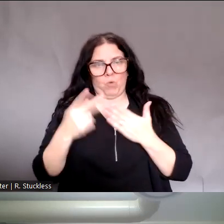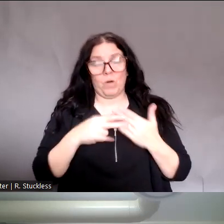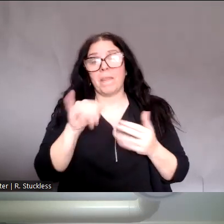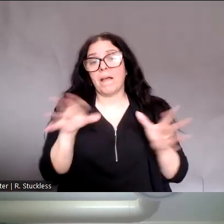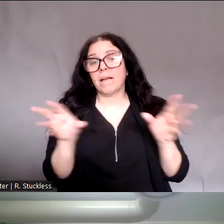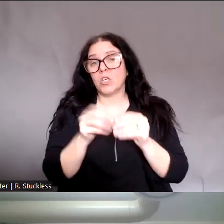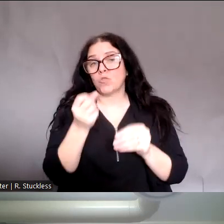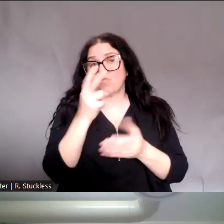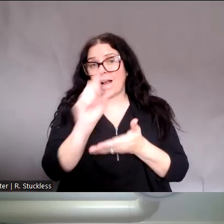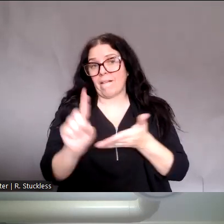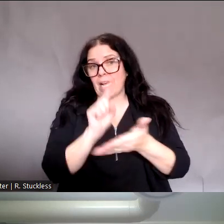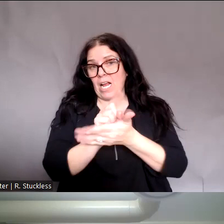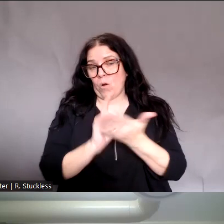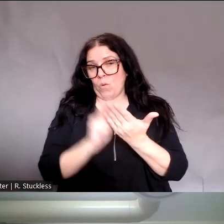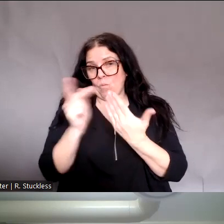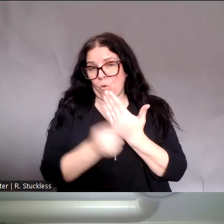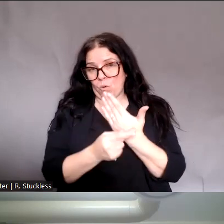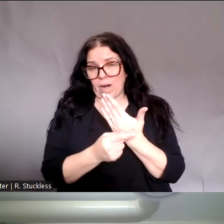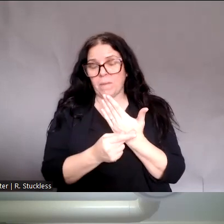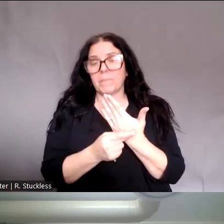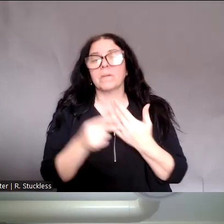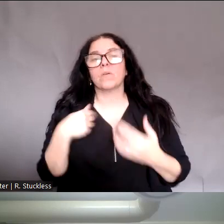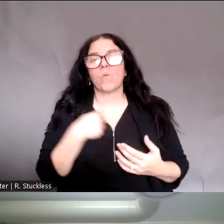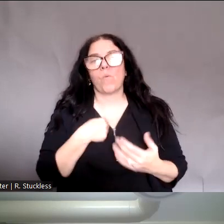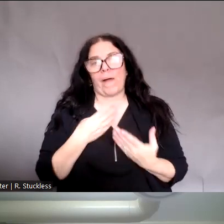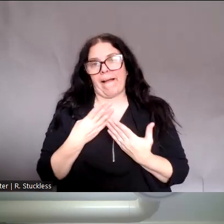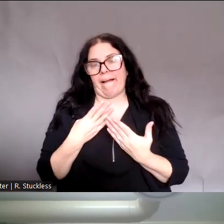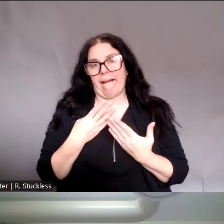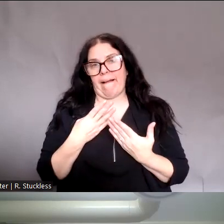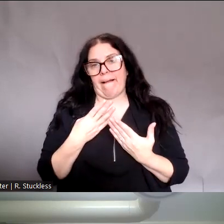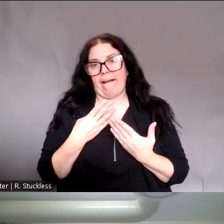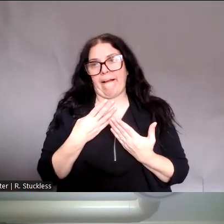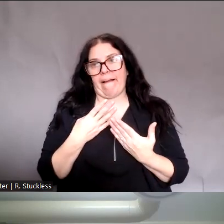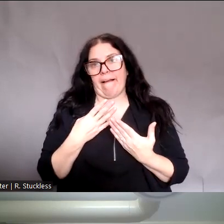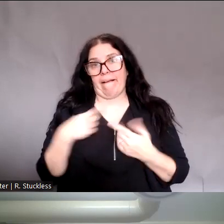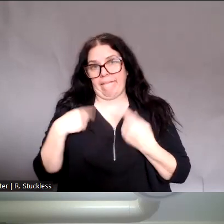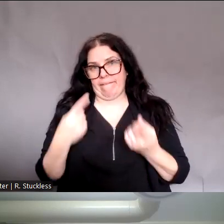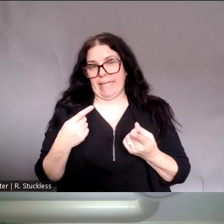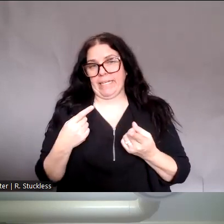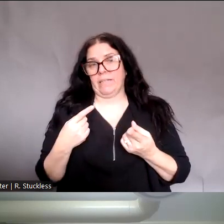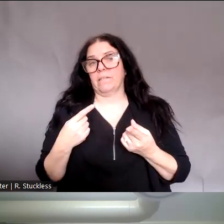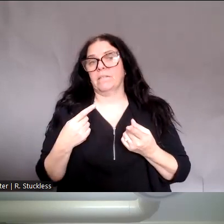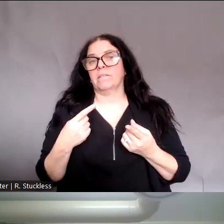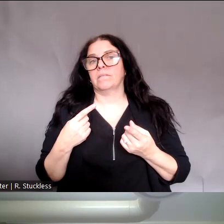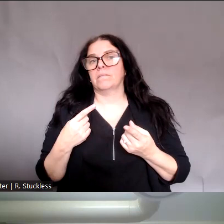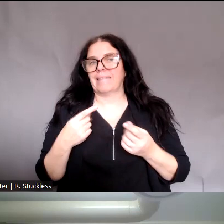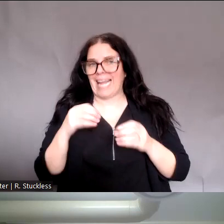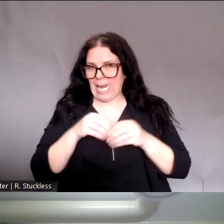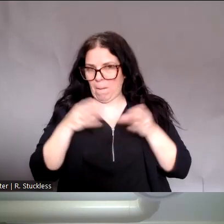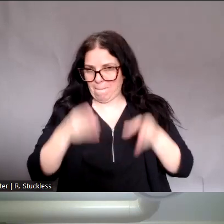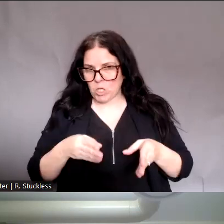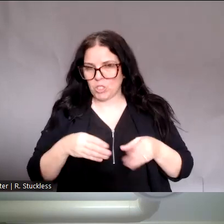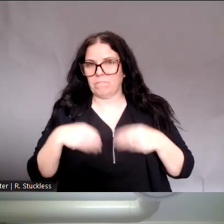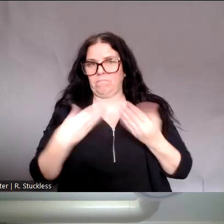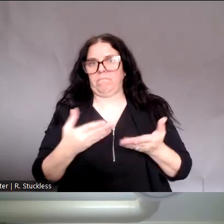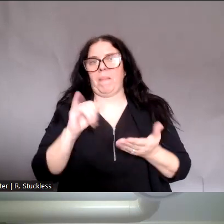12-hour program that we deliver, had been delivering in person, but now